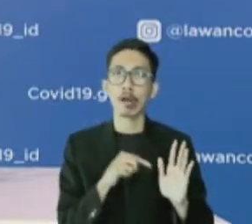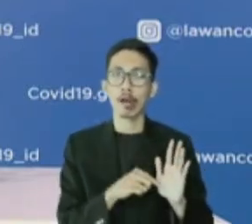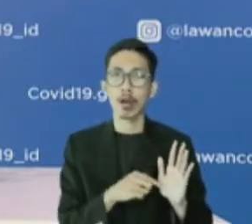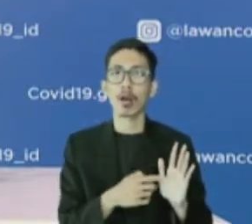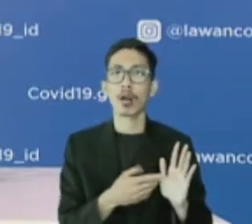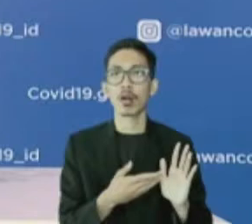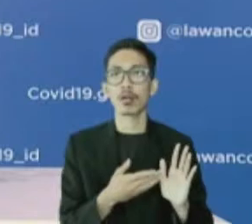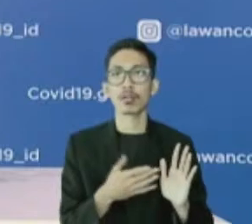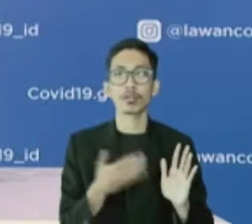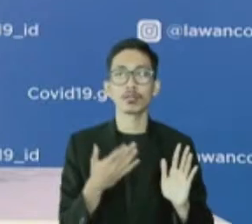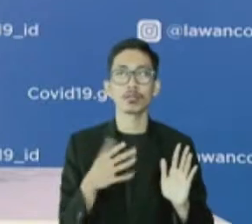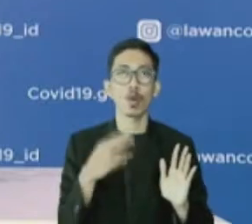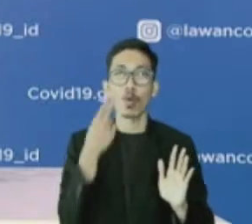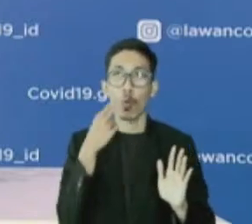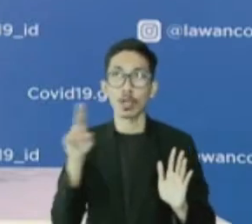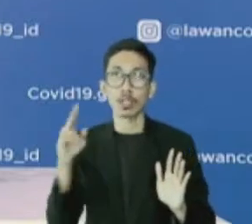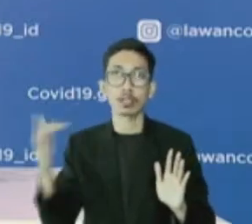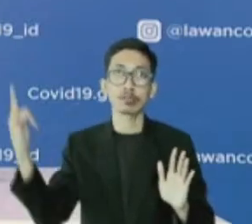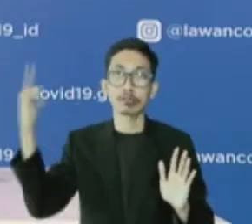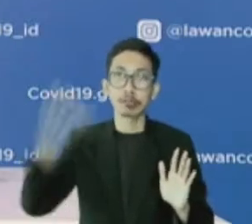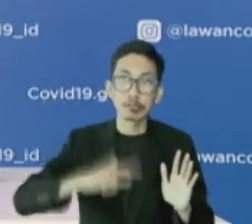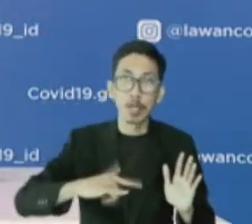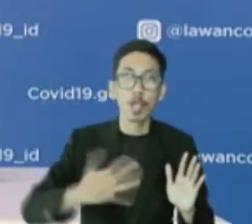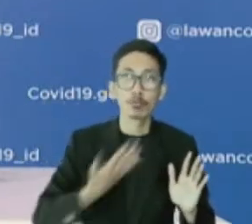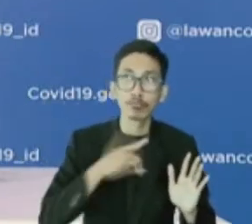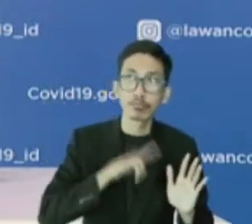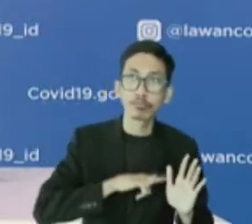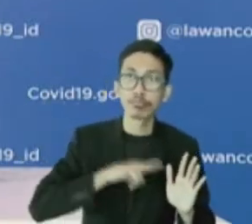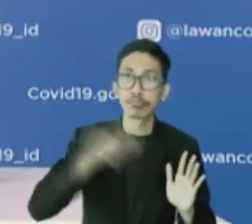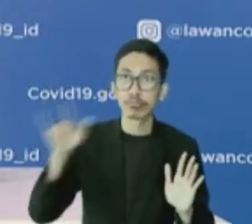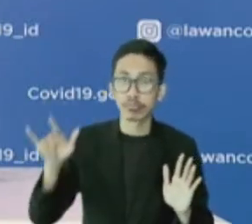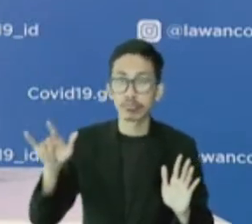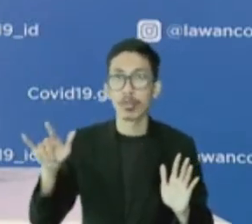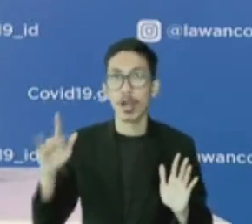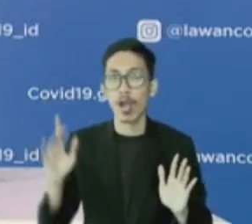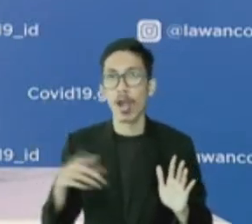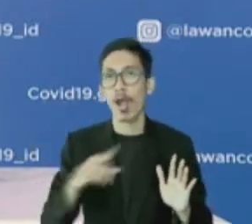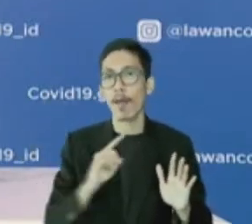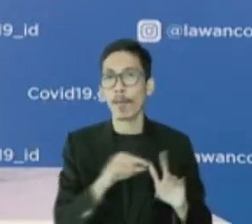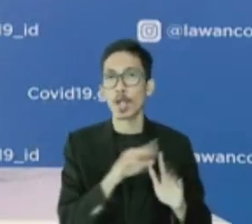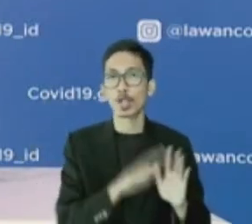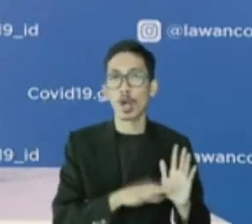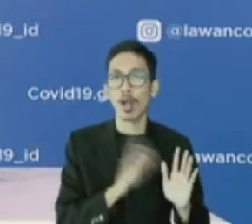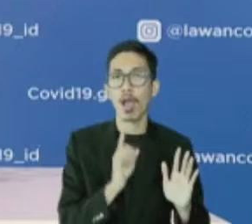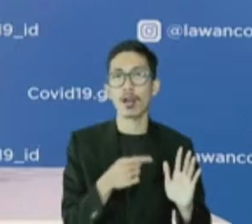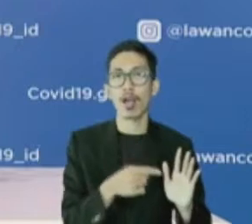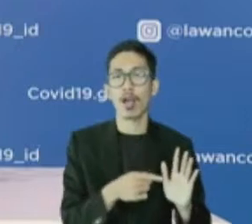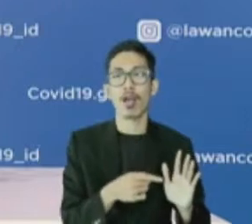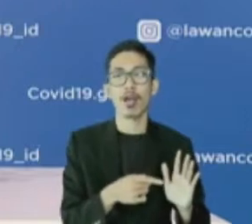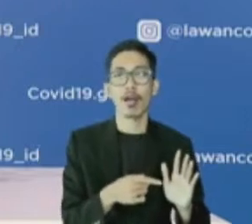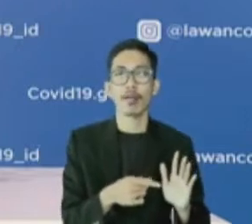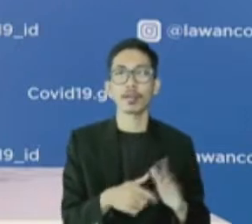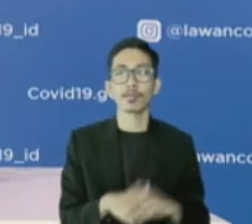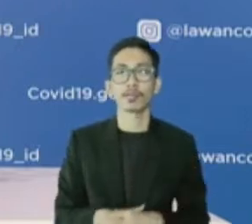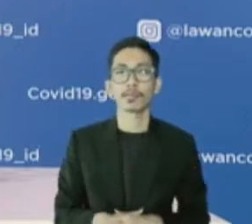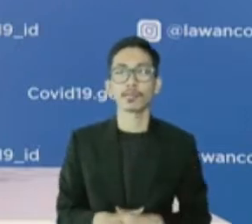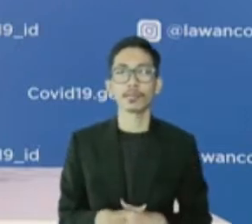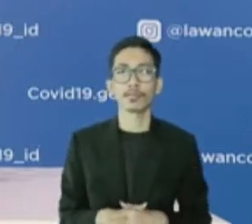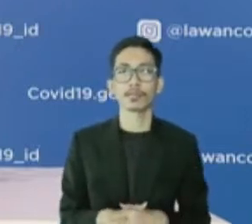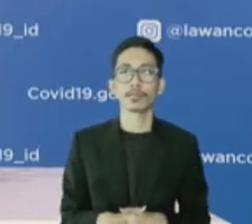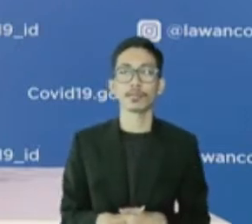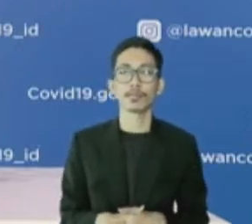34, 2021, and also the SE Satgas number 2021, and